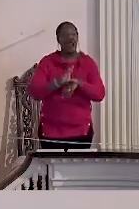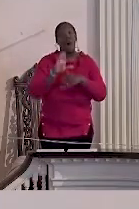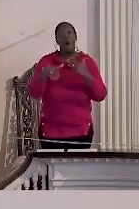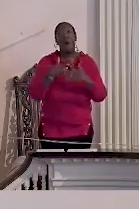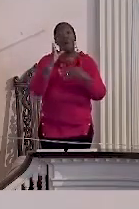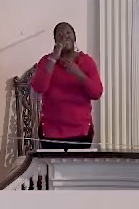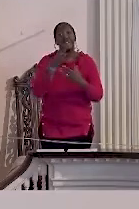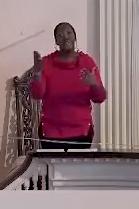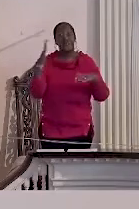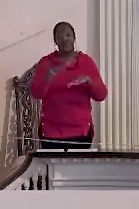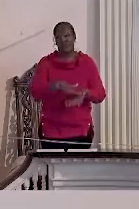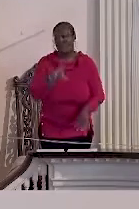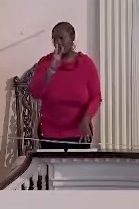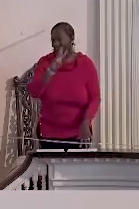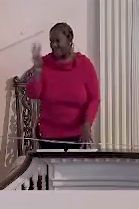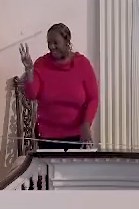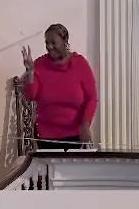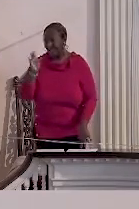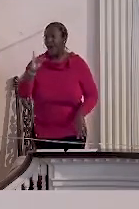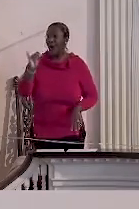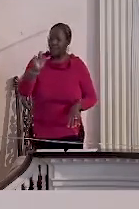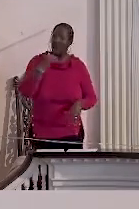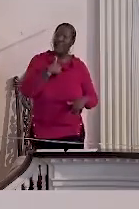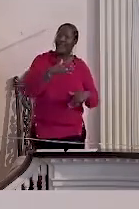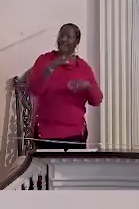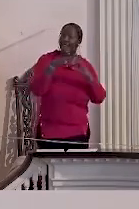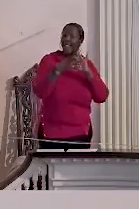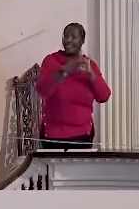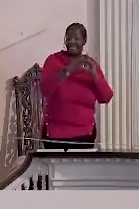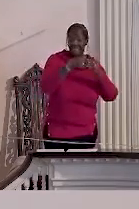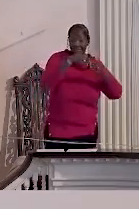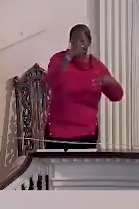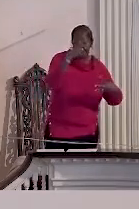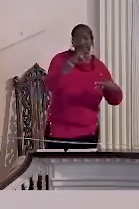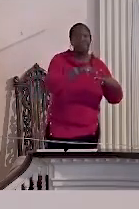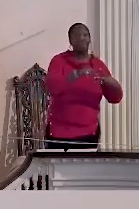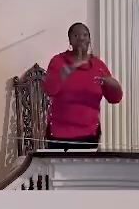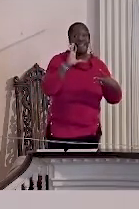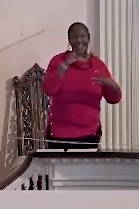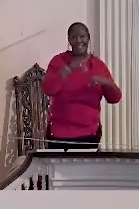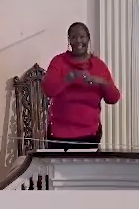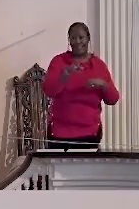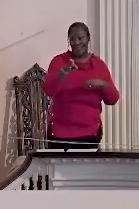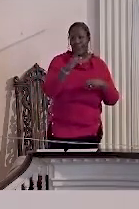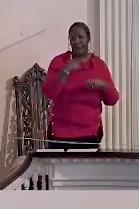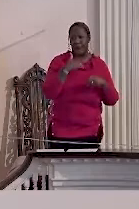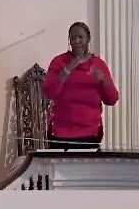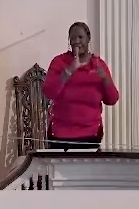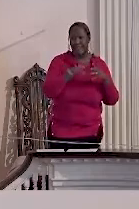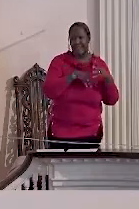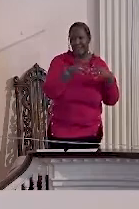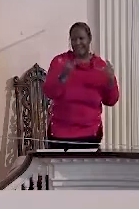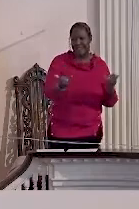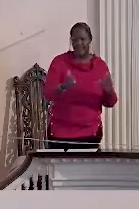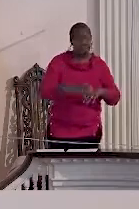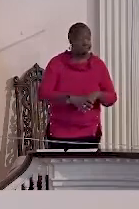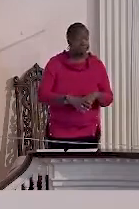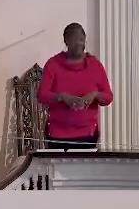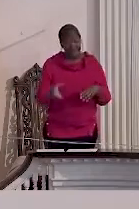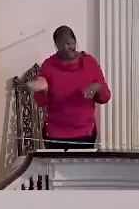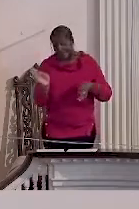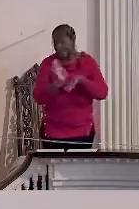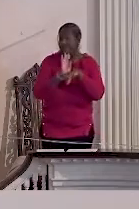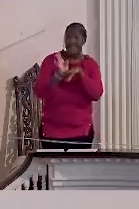are at the website, and there's also a link to the full schedule in your order of service. It's a busy, and this